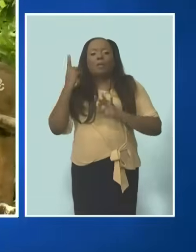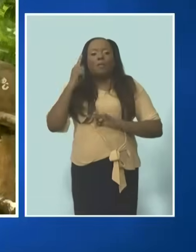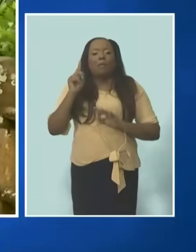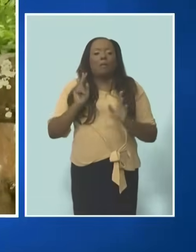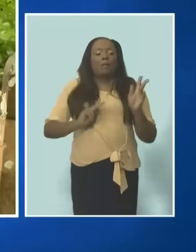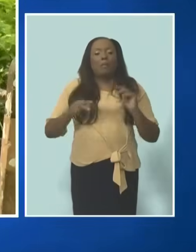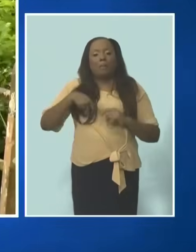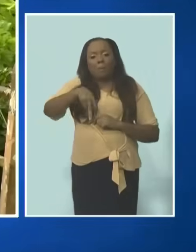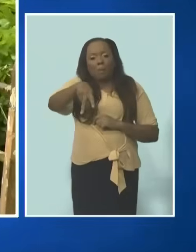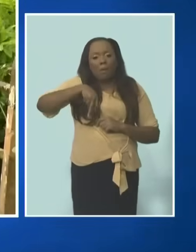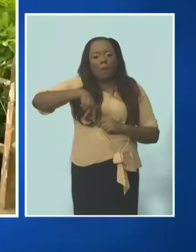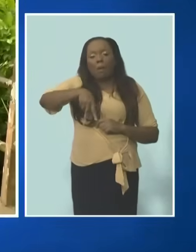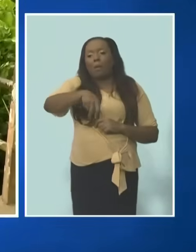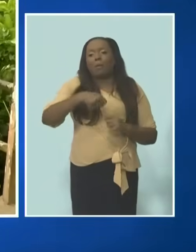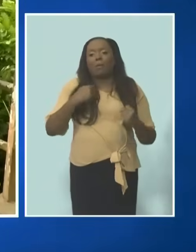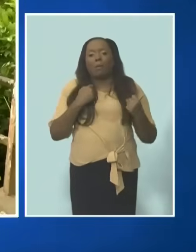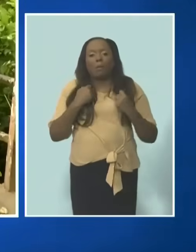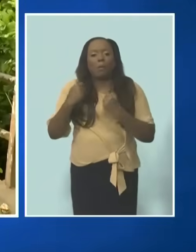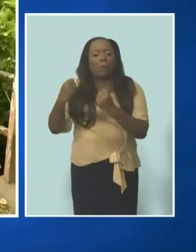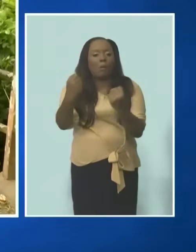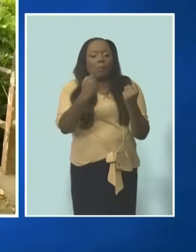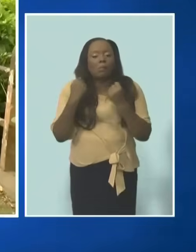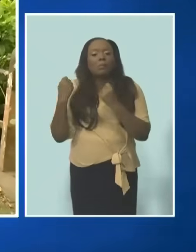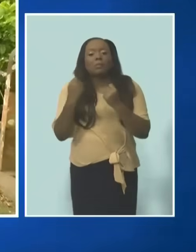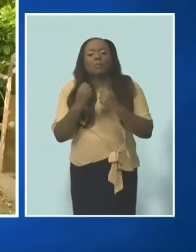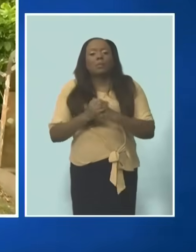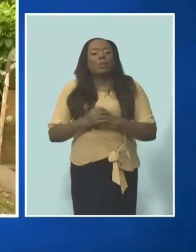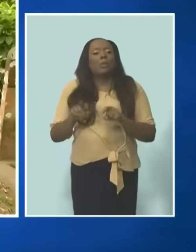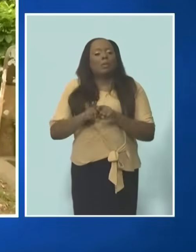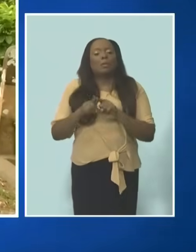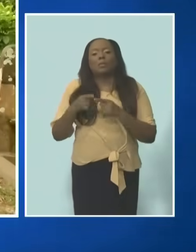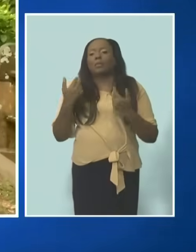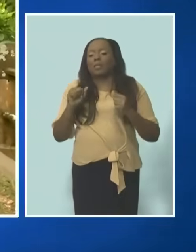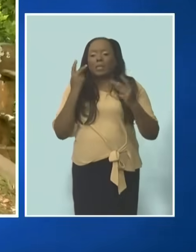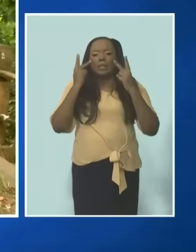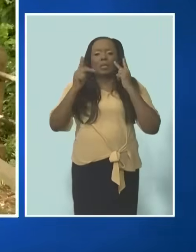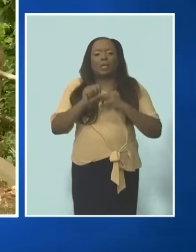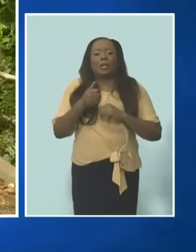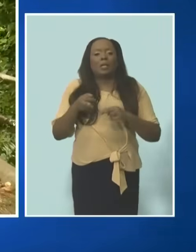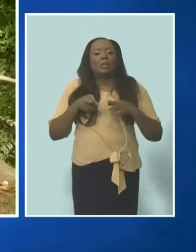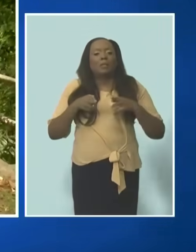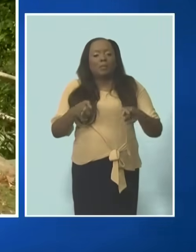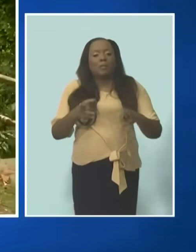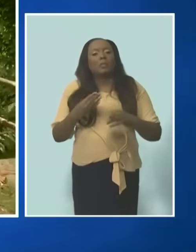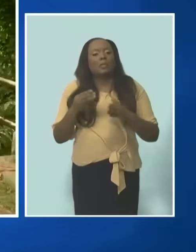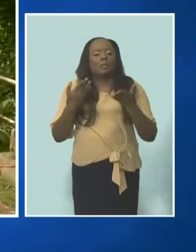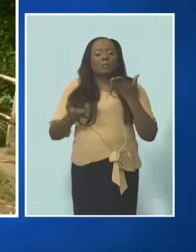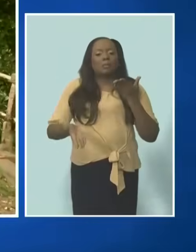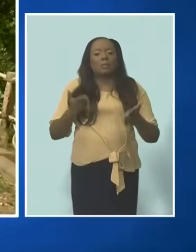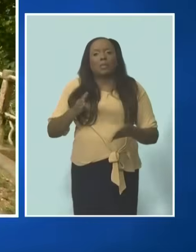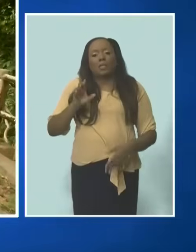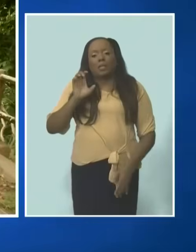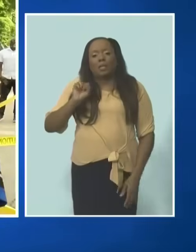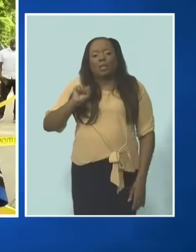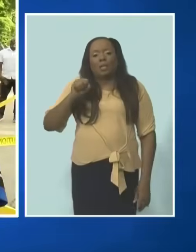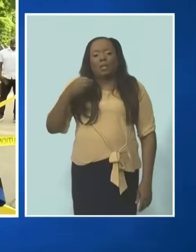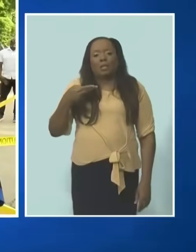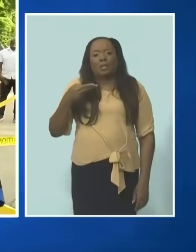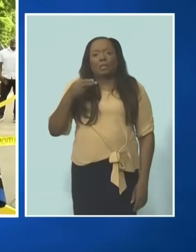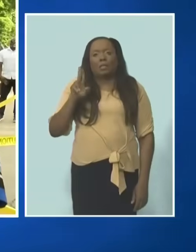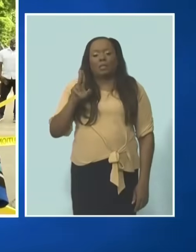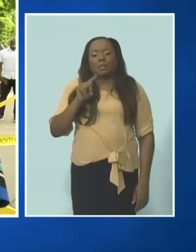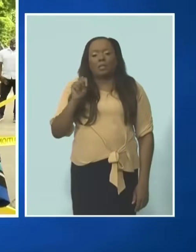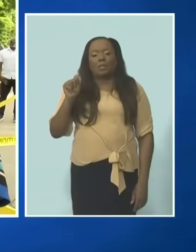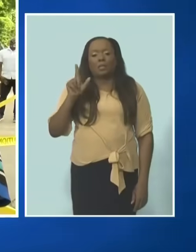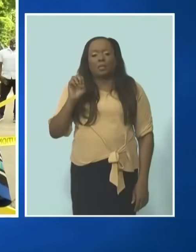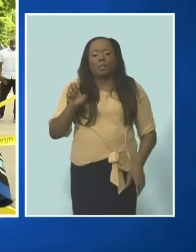and Works says alternative roads are being explored and they're also considering a shuttle system. We've also discussed with